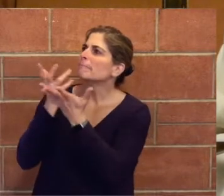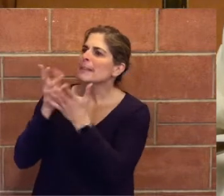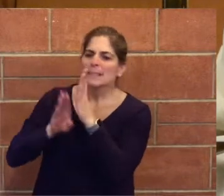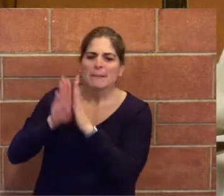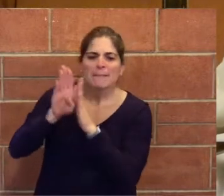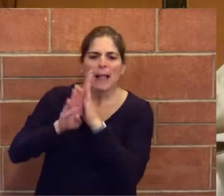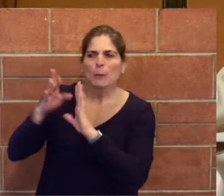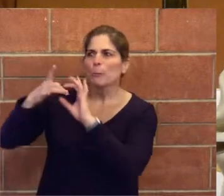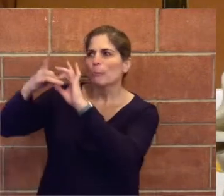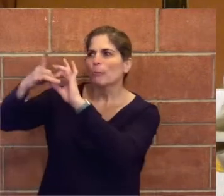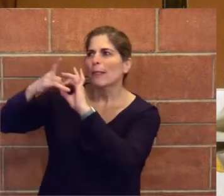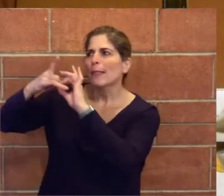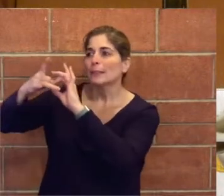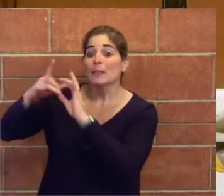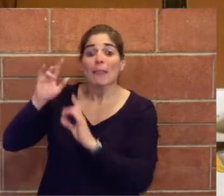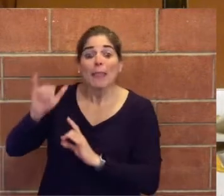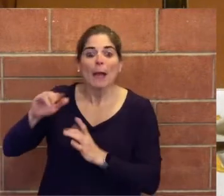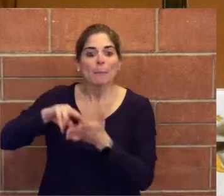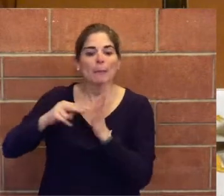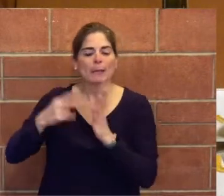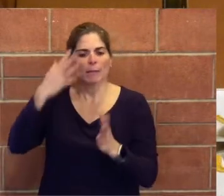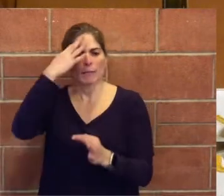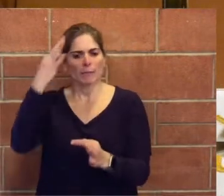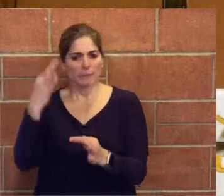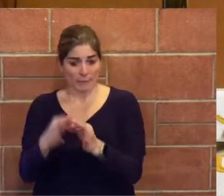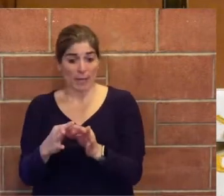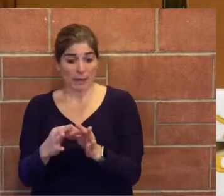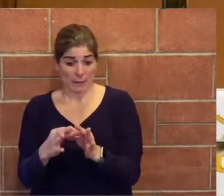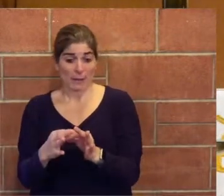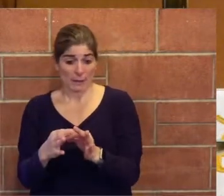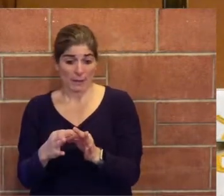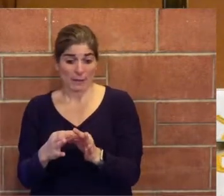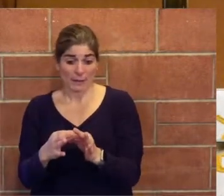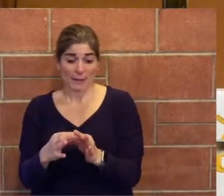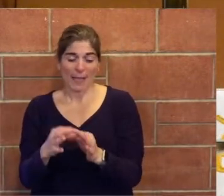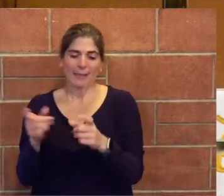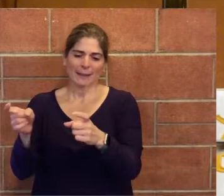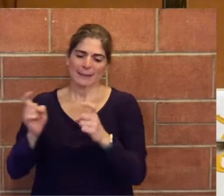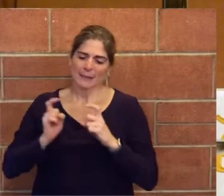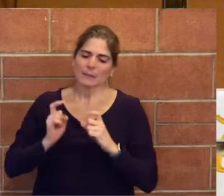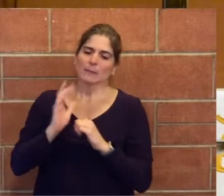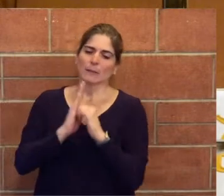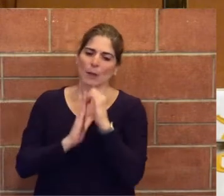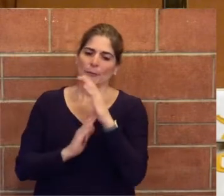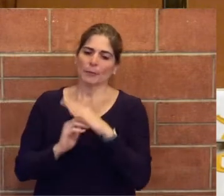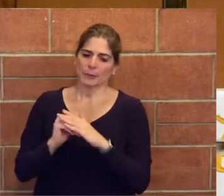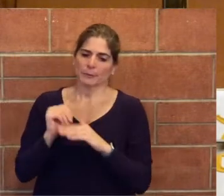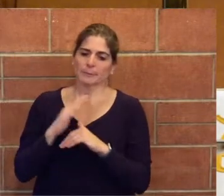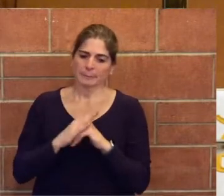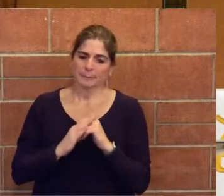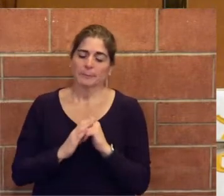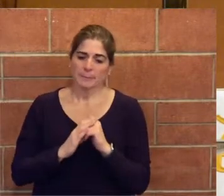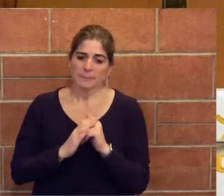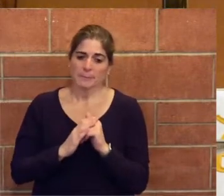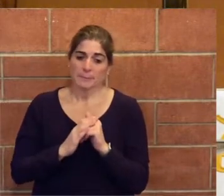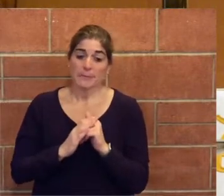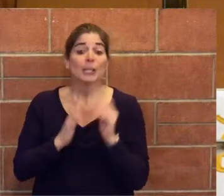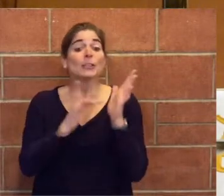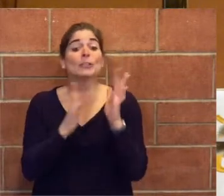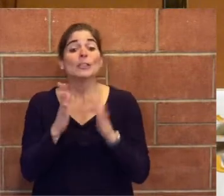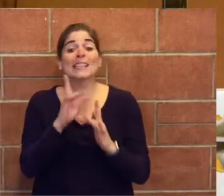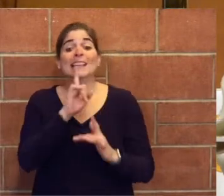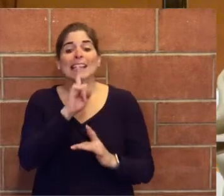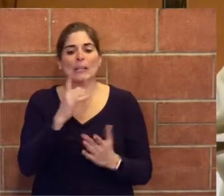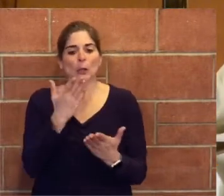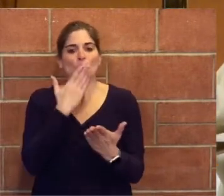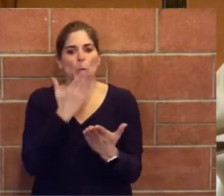grows. This is faith, the only true comfort. Jesus is the